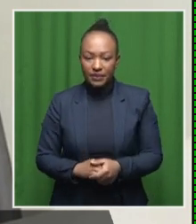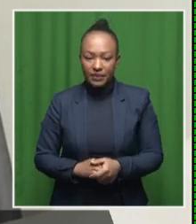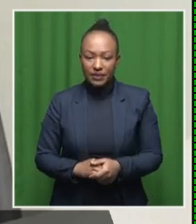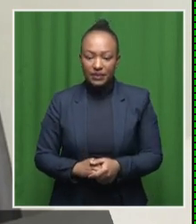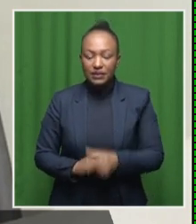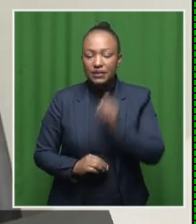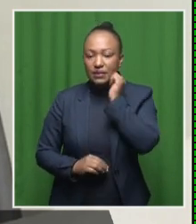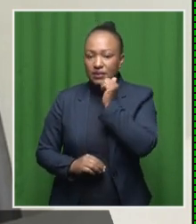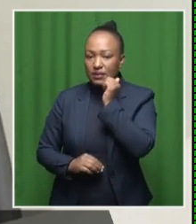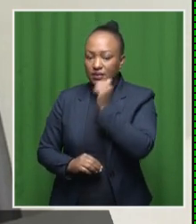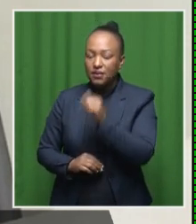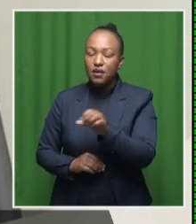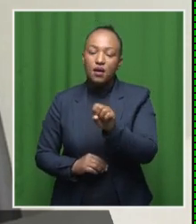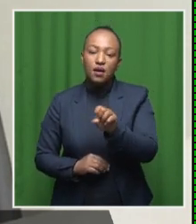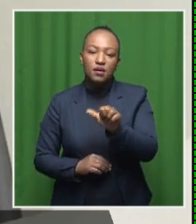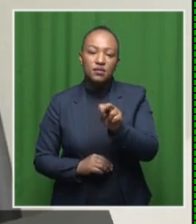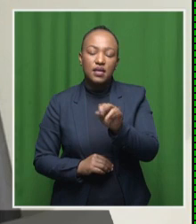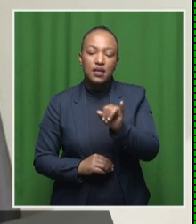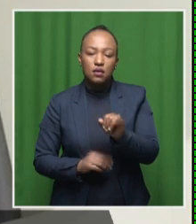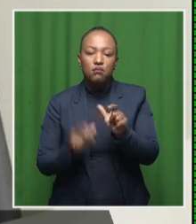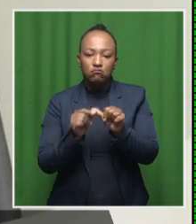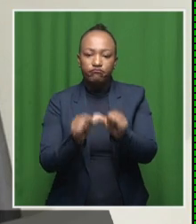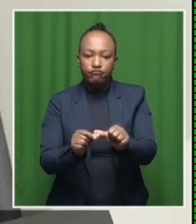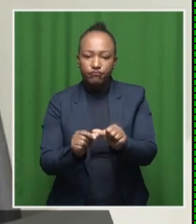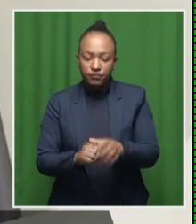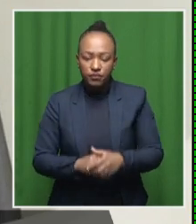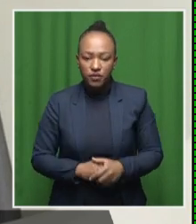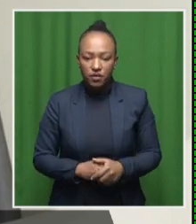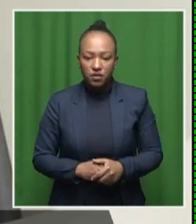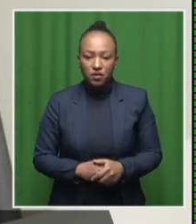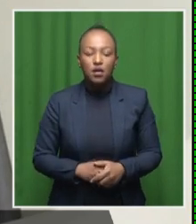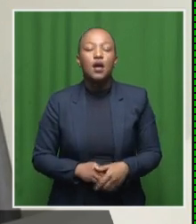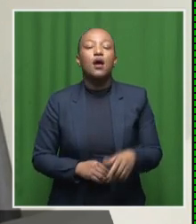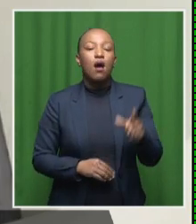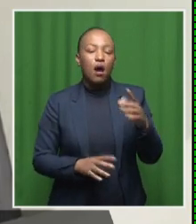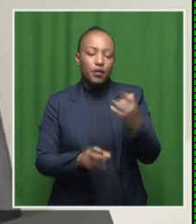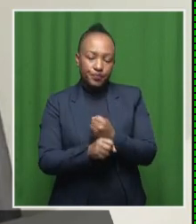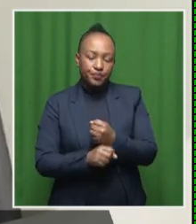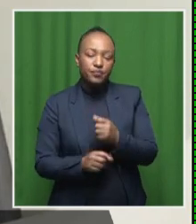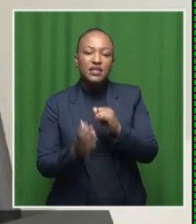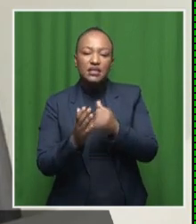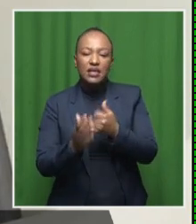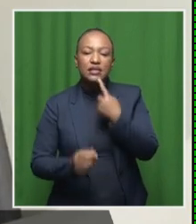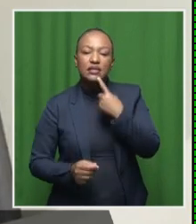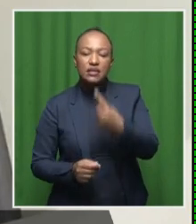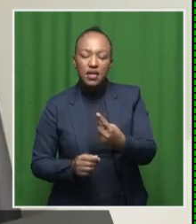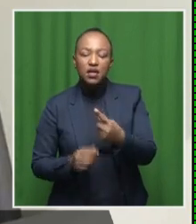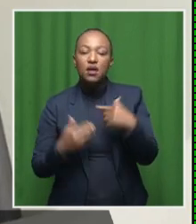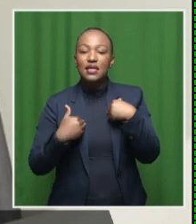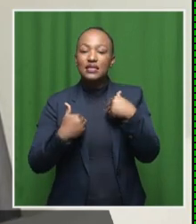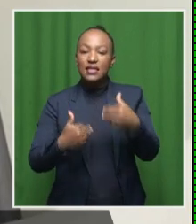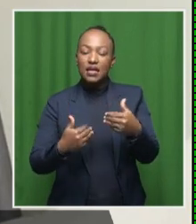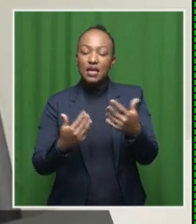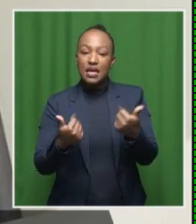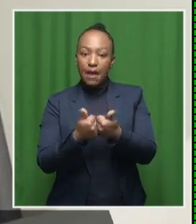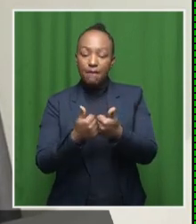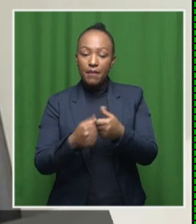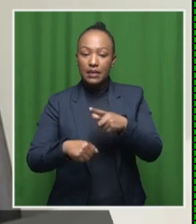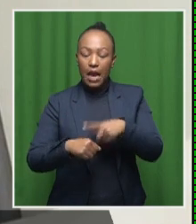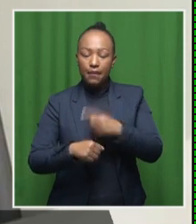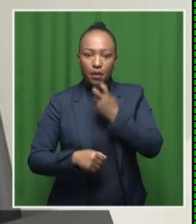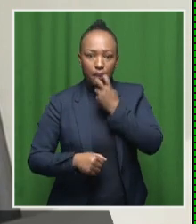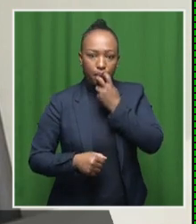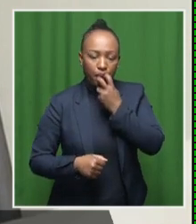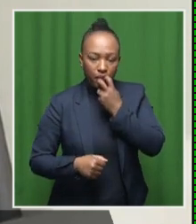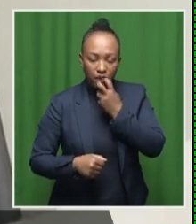Okay, no, sorry, Sandy, you may continue. Oh, I was just saying that from the start of the game, from the minute that the whistle blows,